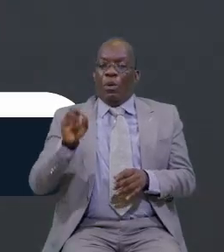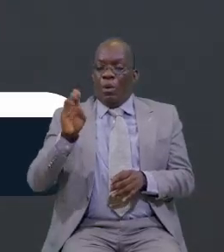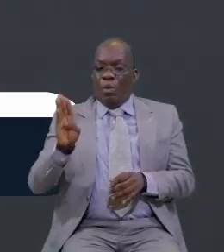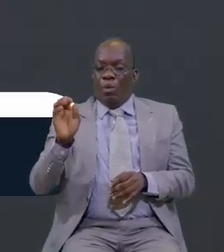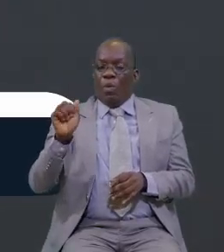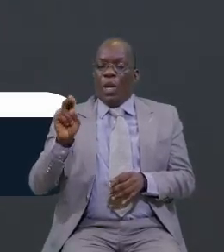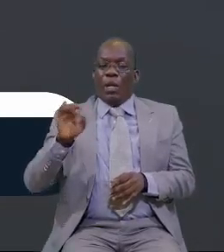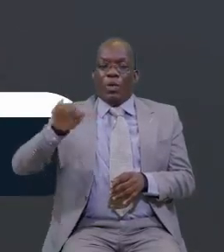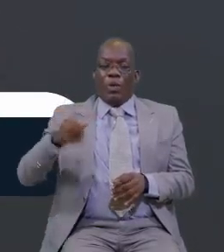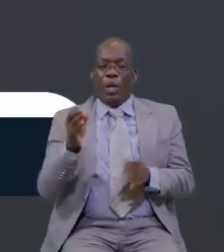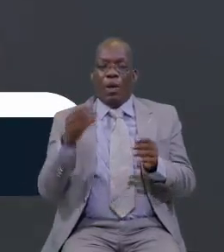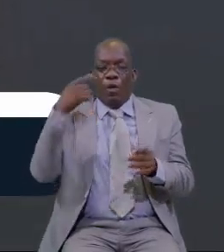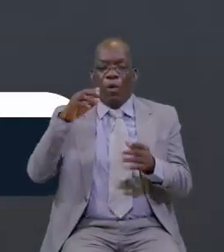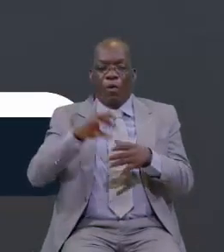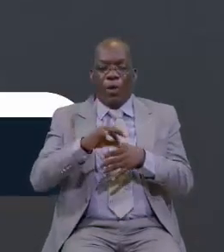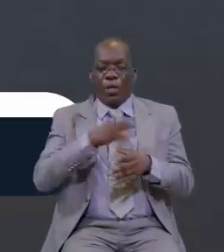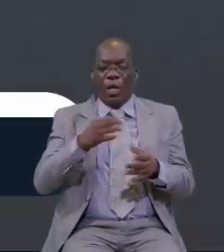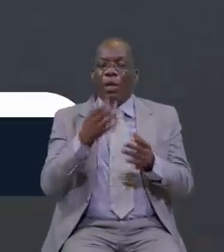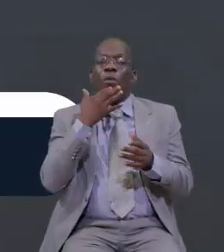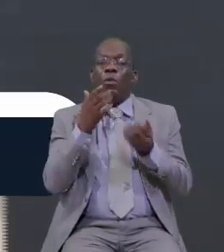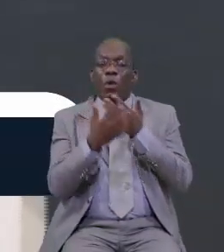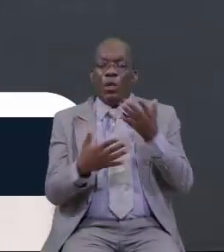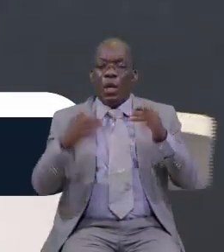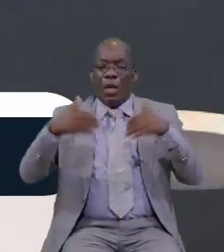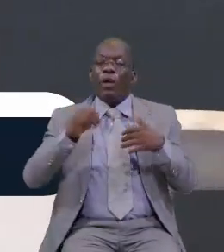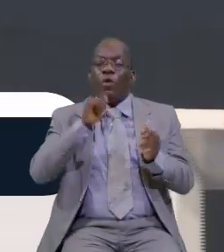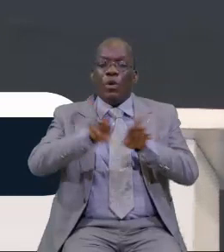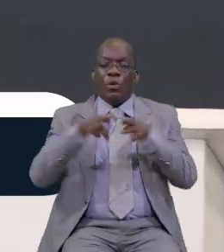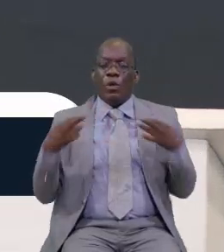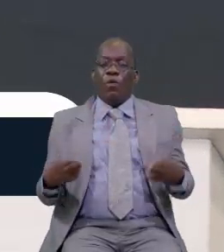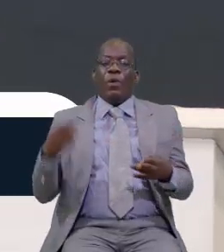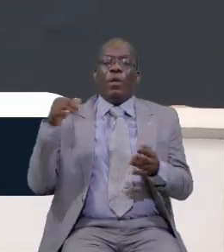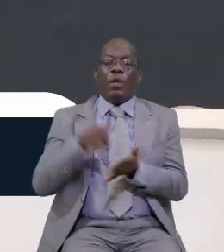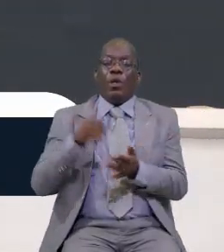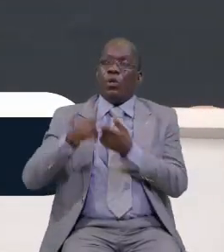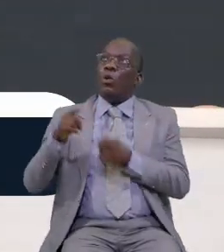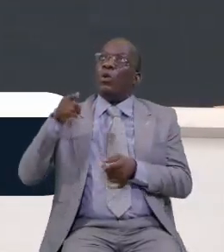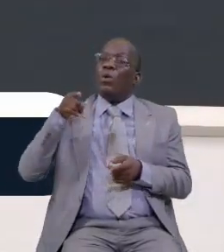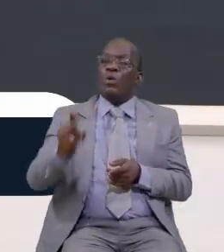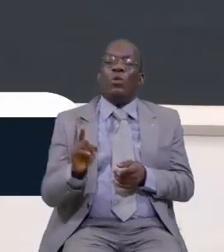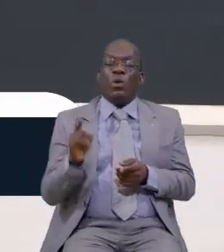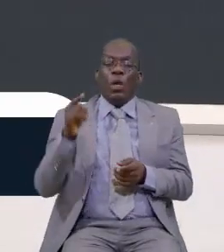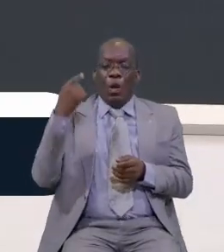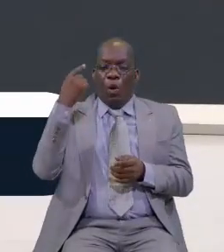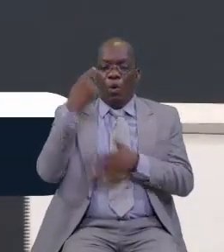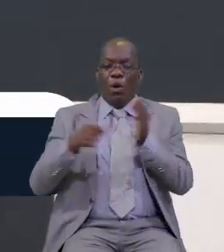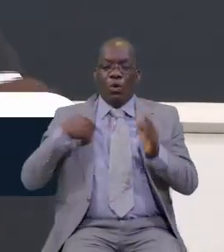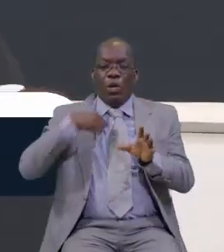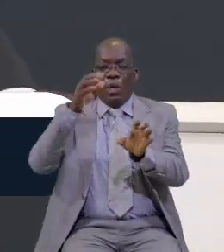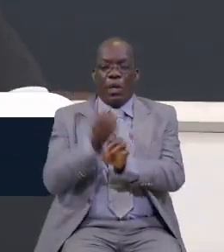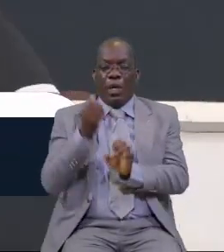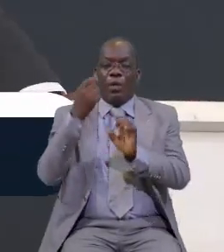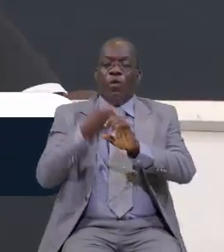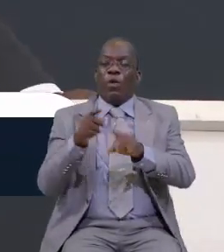thee. And what we get from flesh and blood, from men, from authorities, from religious people, from